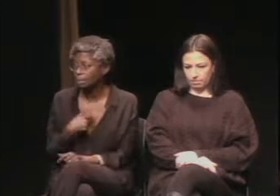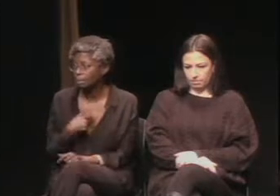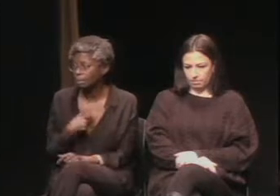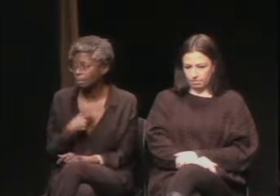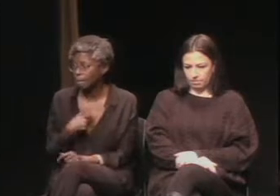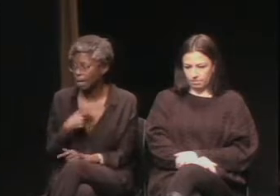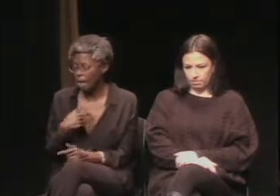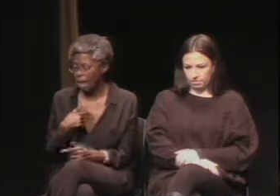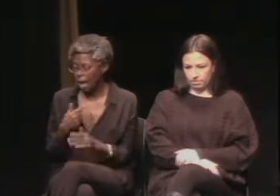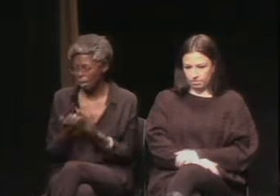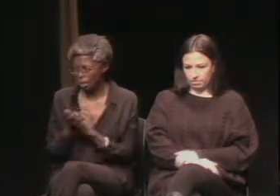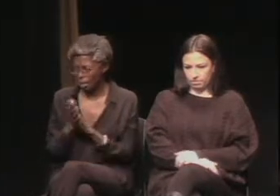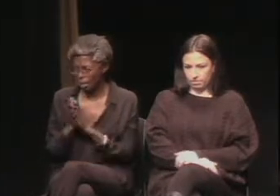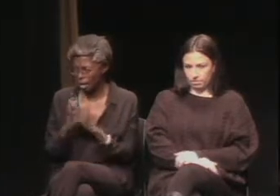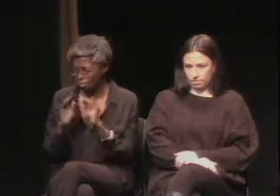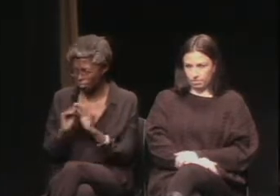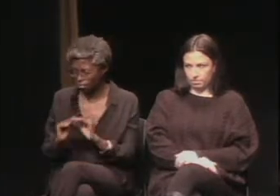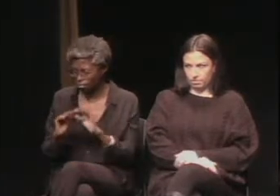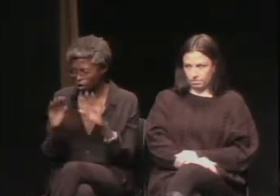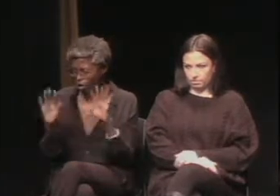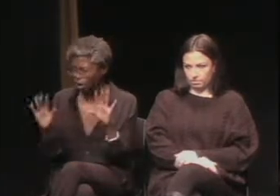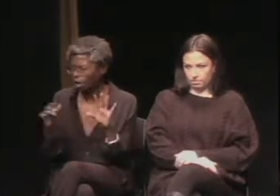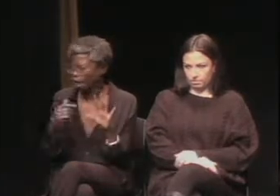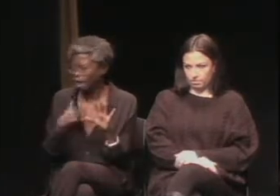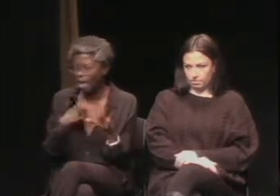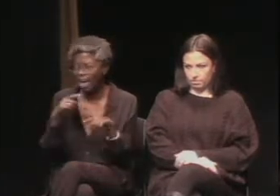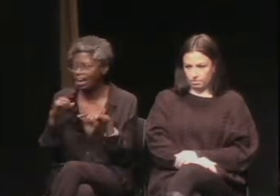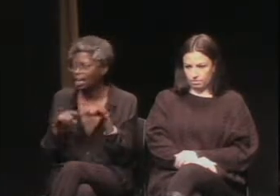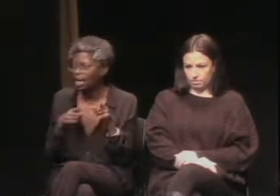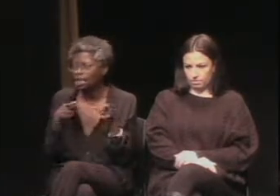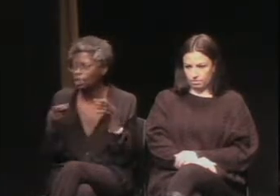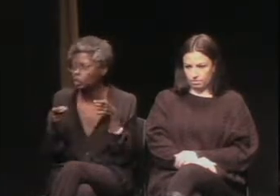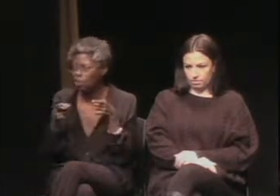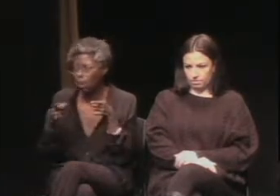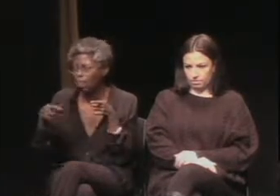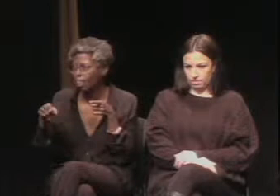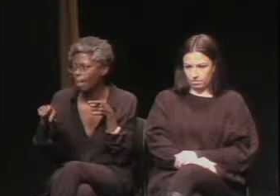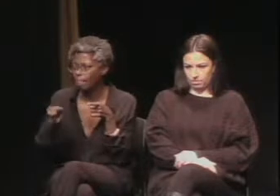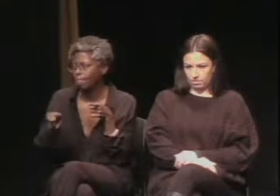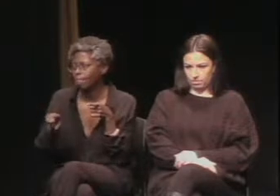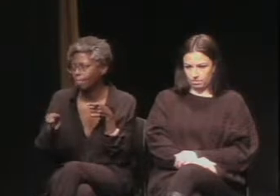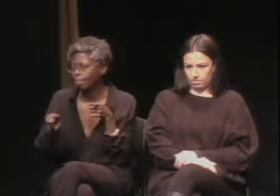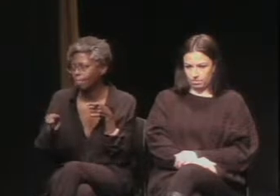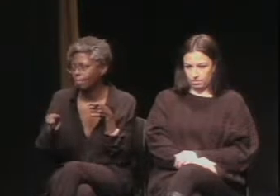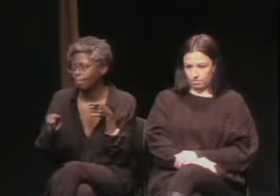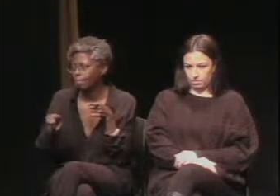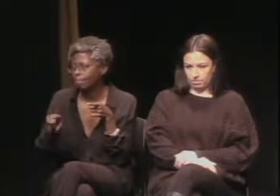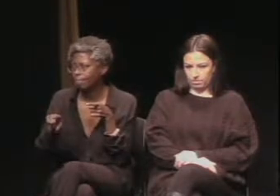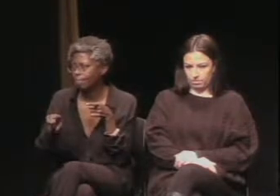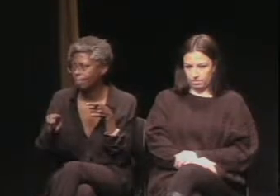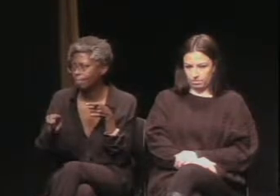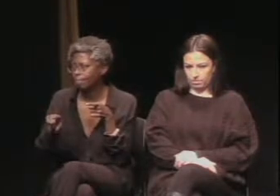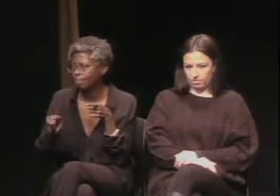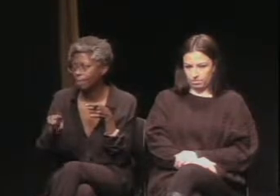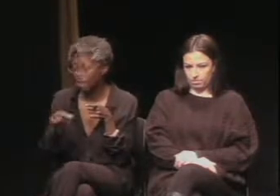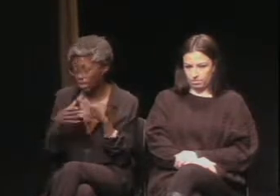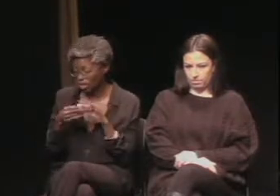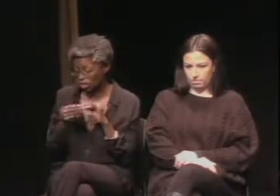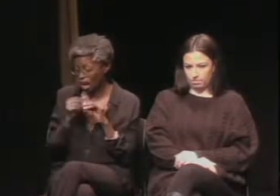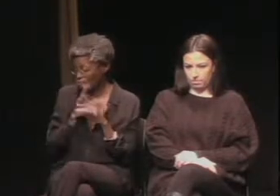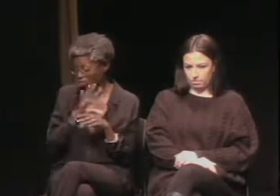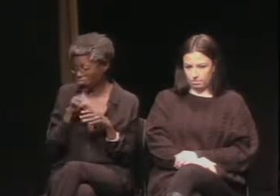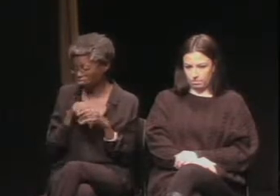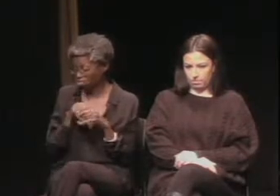became painfully clear that I cannot control them. There's a story that I didn't even put in the book.